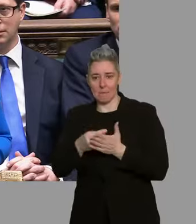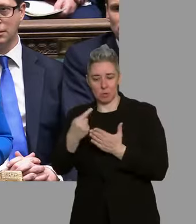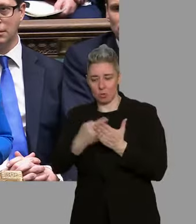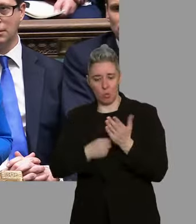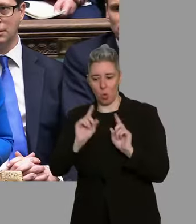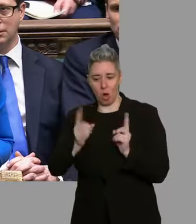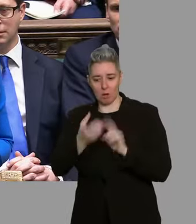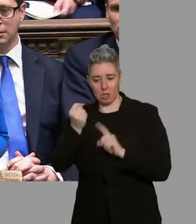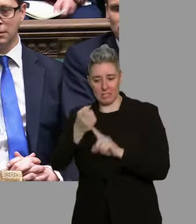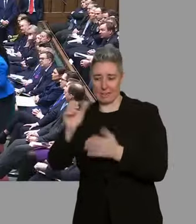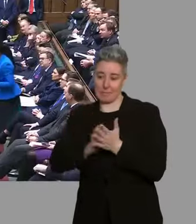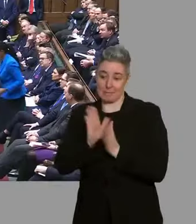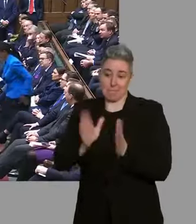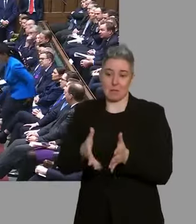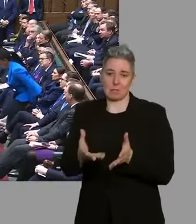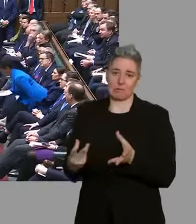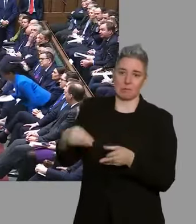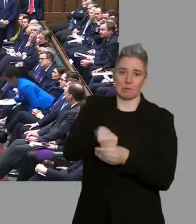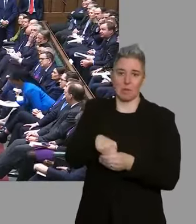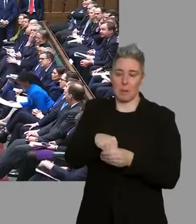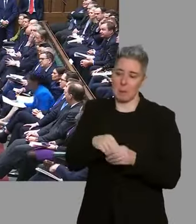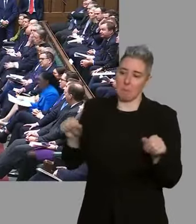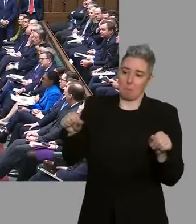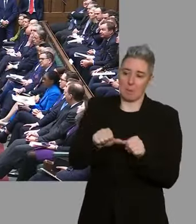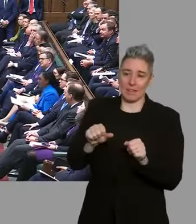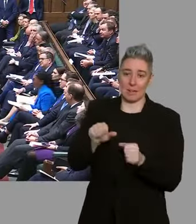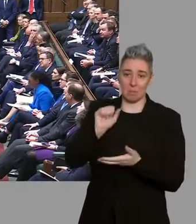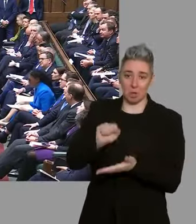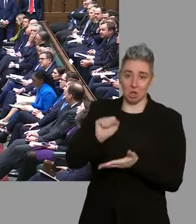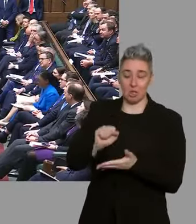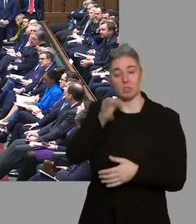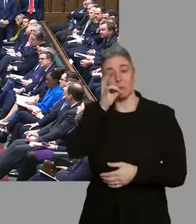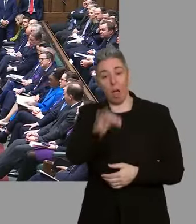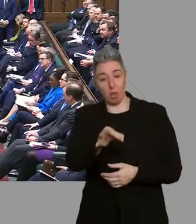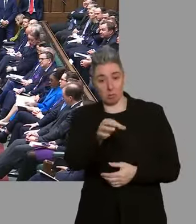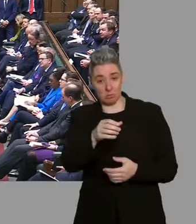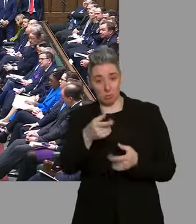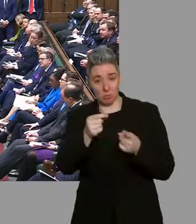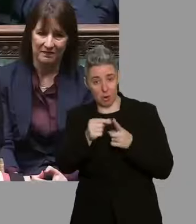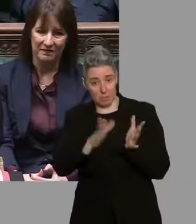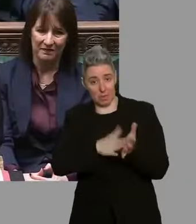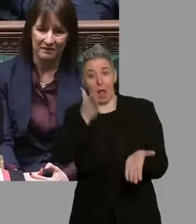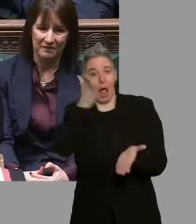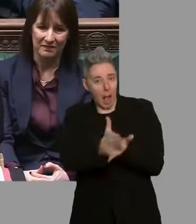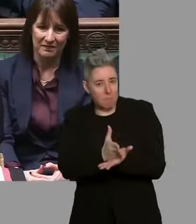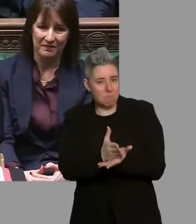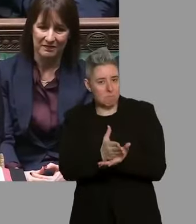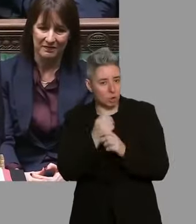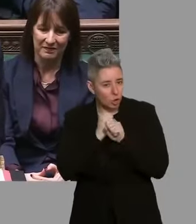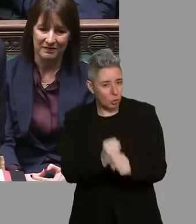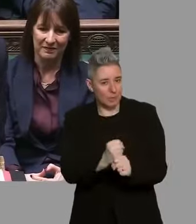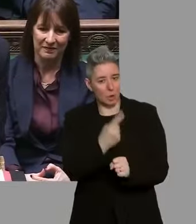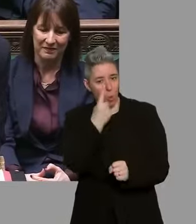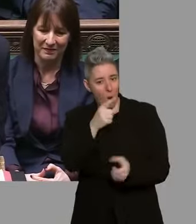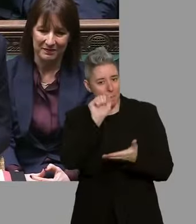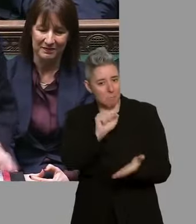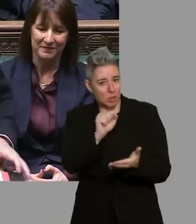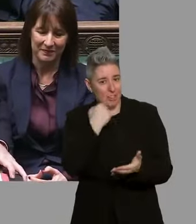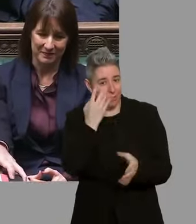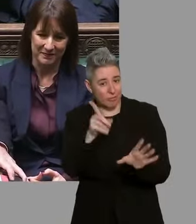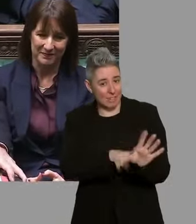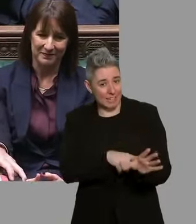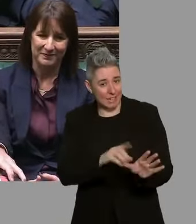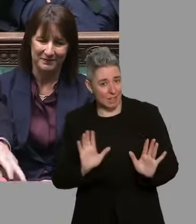only one budget this year? Prime Minister. She'll be pleased to know the Chancellor will be in place for many, many years to come. She'll